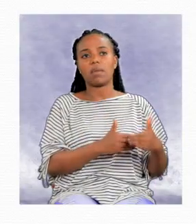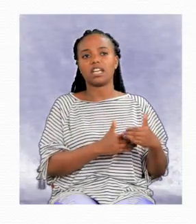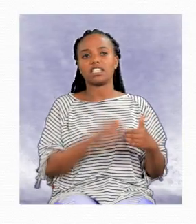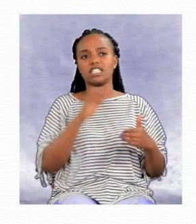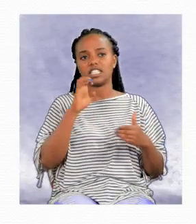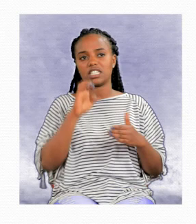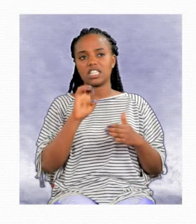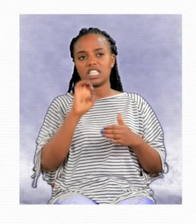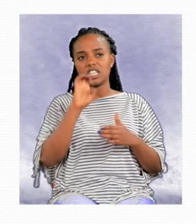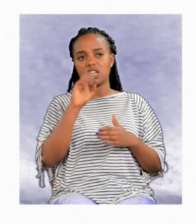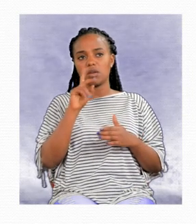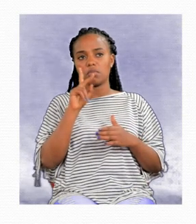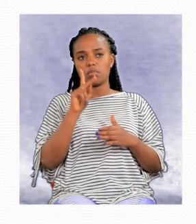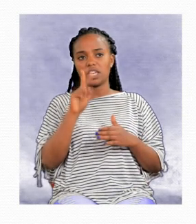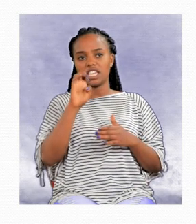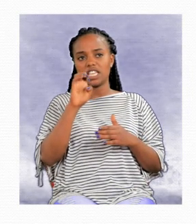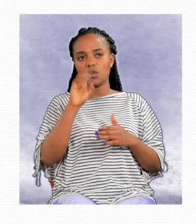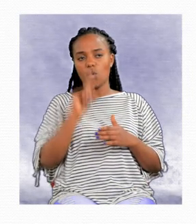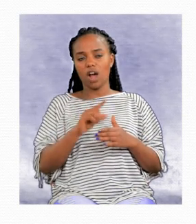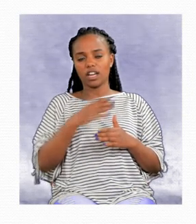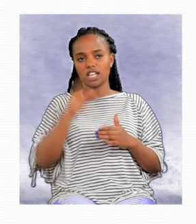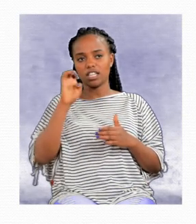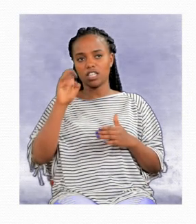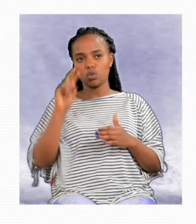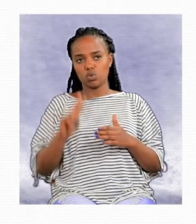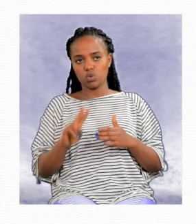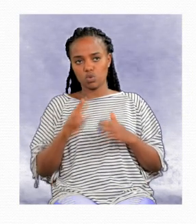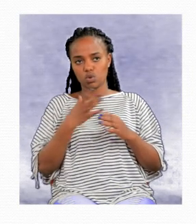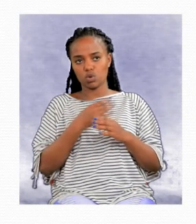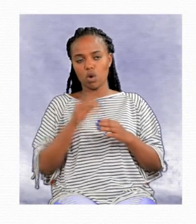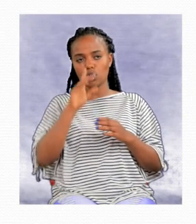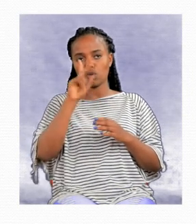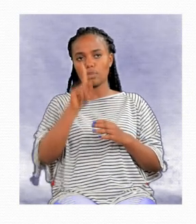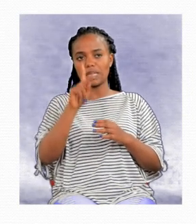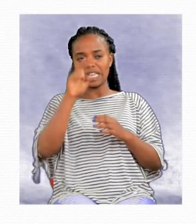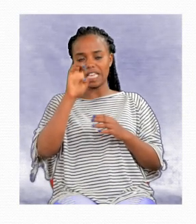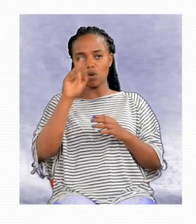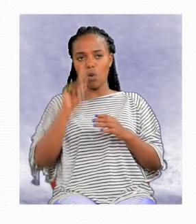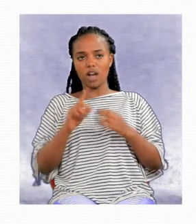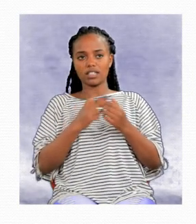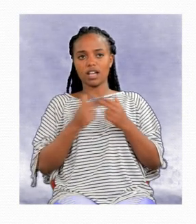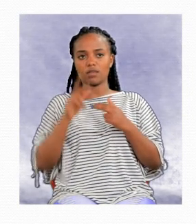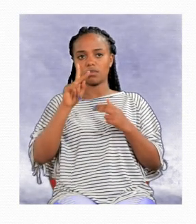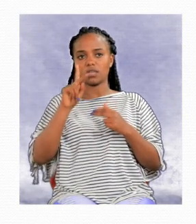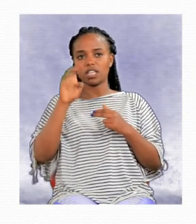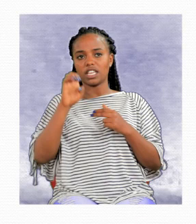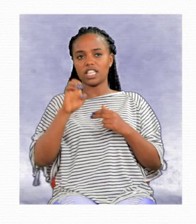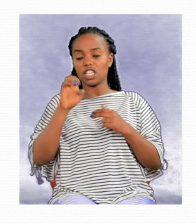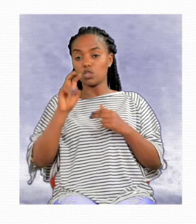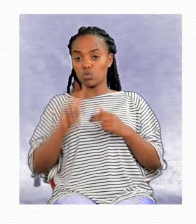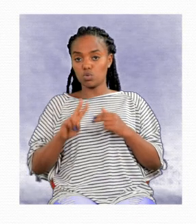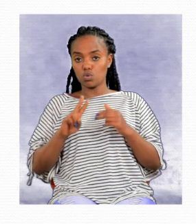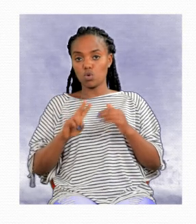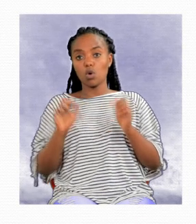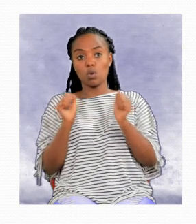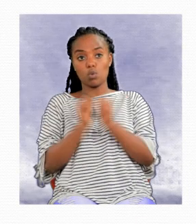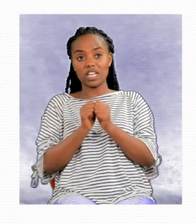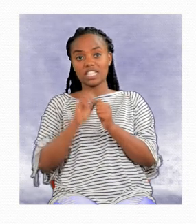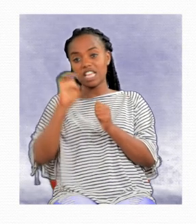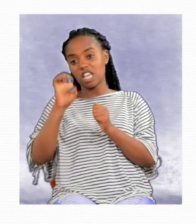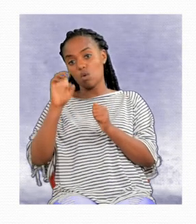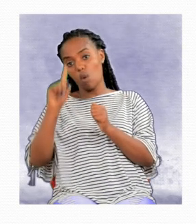of E1 and E2 will be given by probability of E1 times probability of E2, given that E1 has